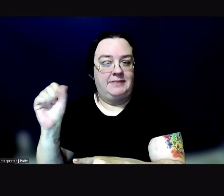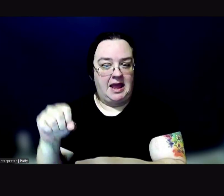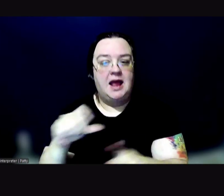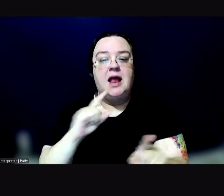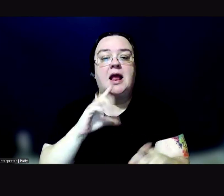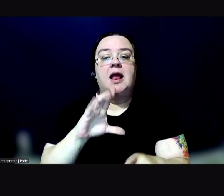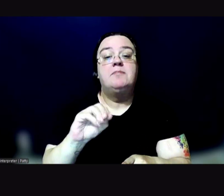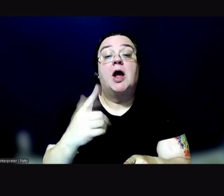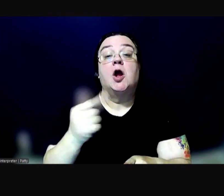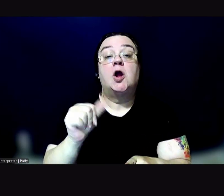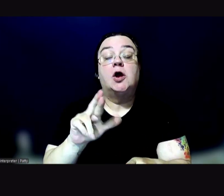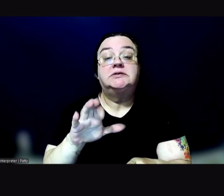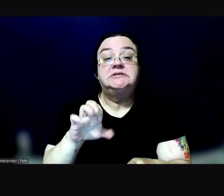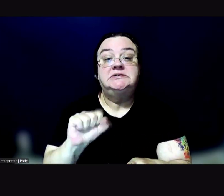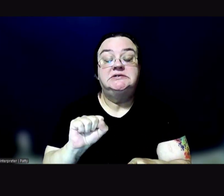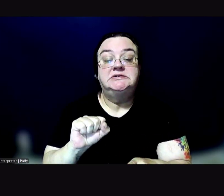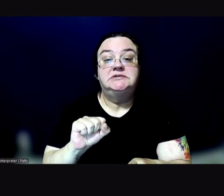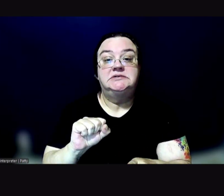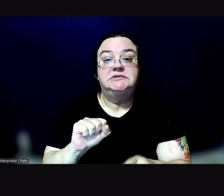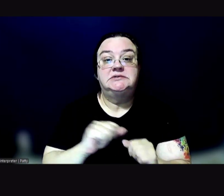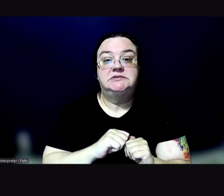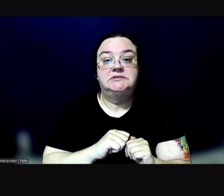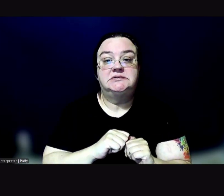Councilmember Garces,